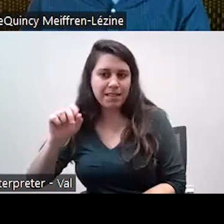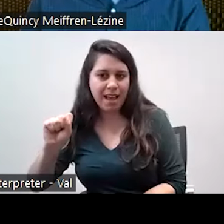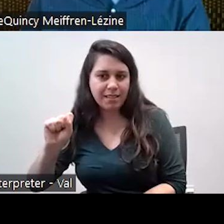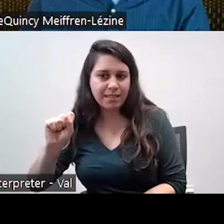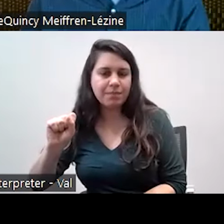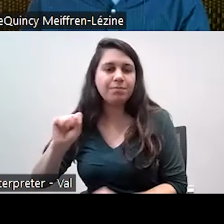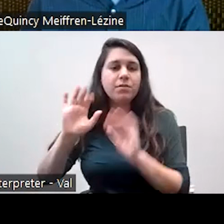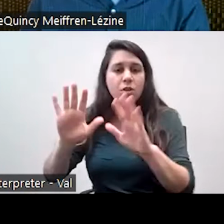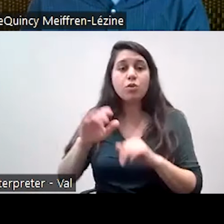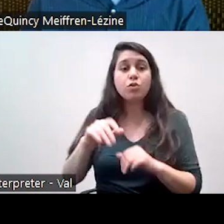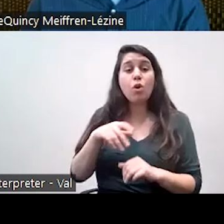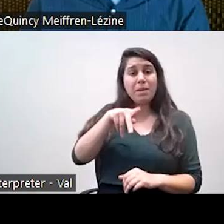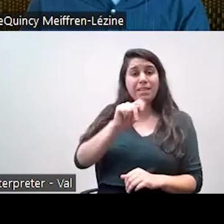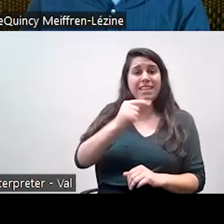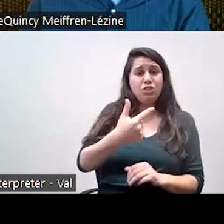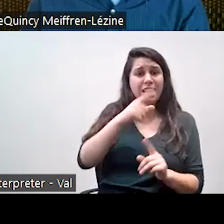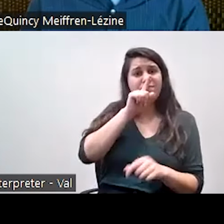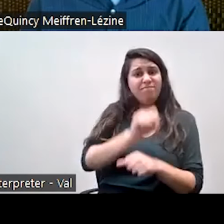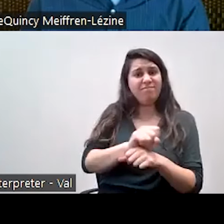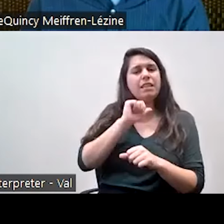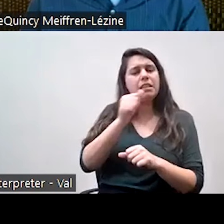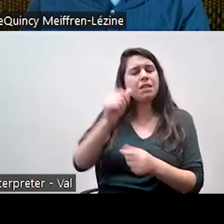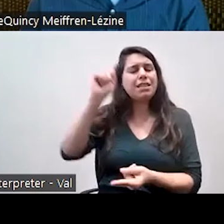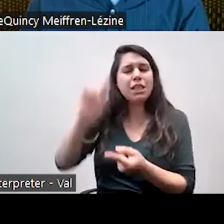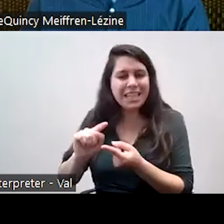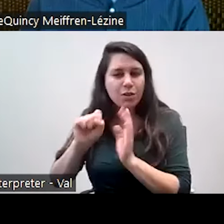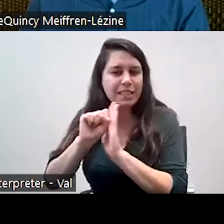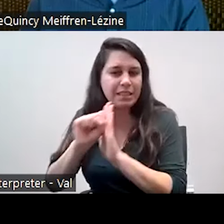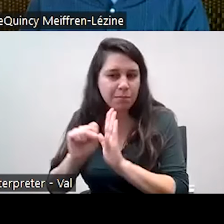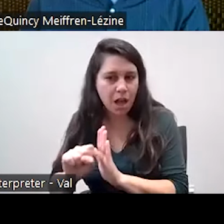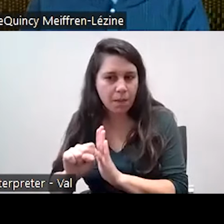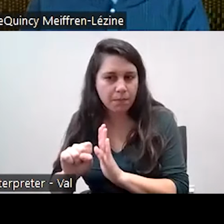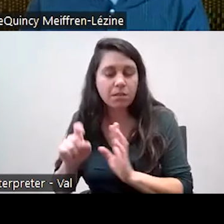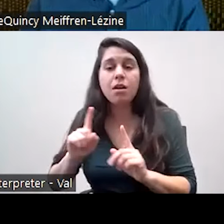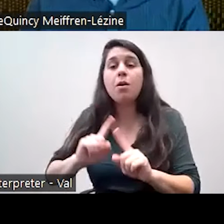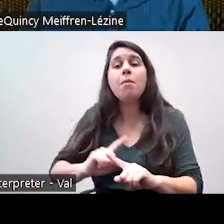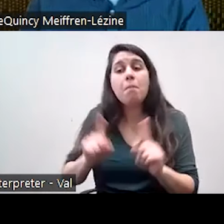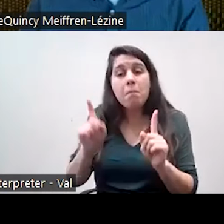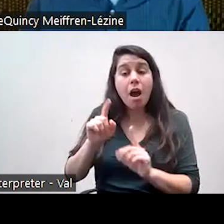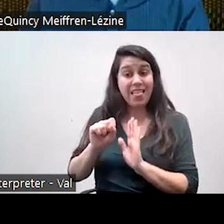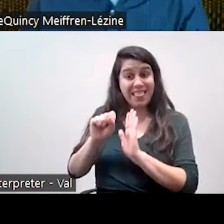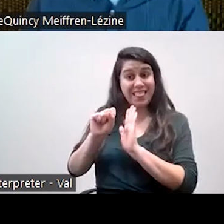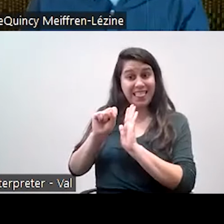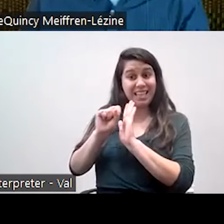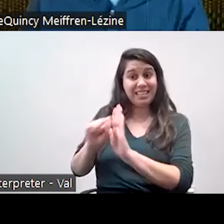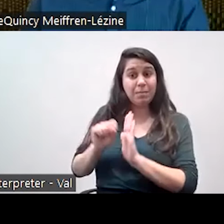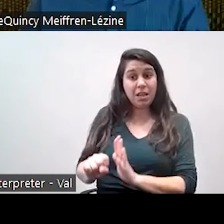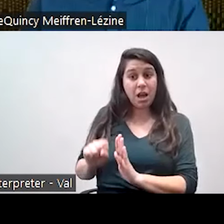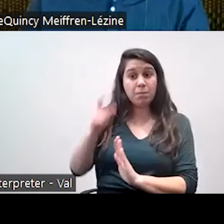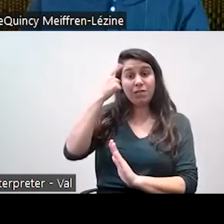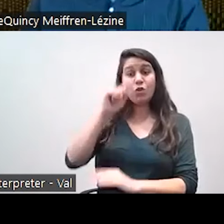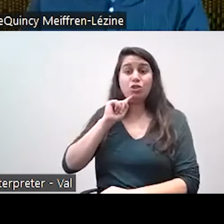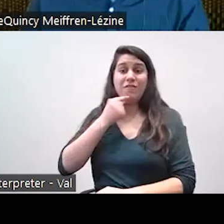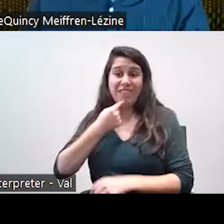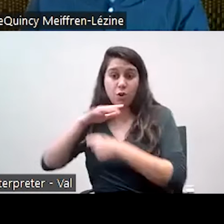post-traumatic growth adds is not necessarily decreasing the symptoms. It's saying that the symptoms of severe